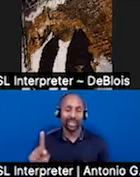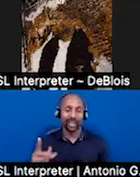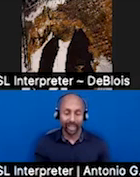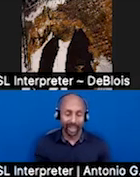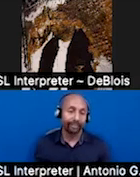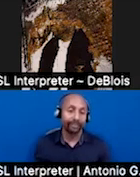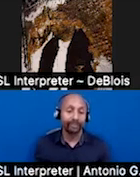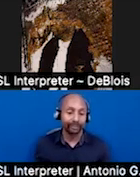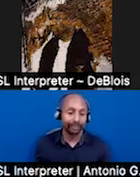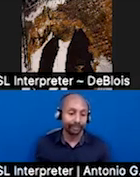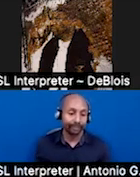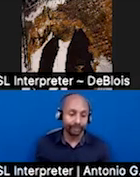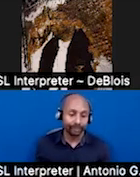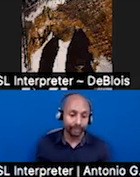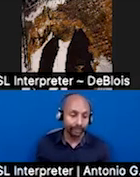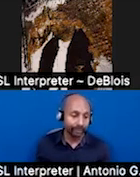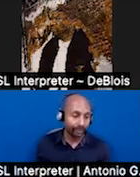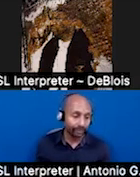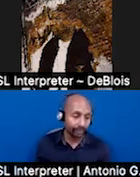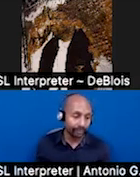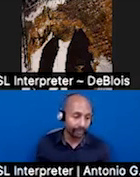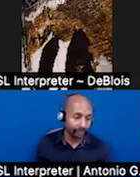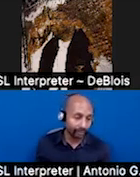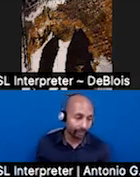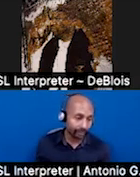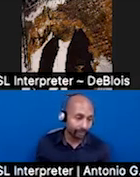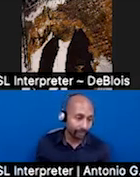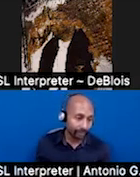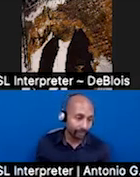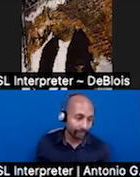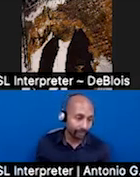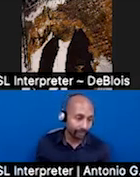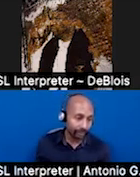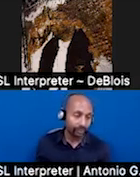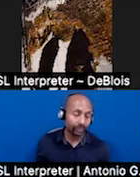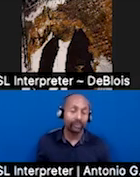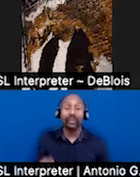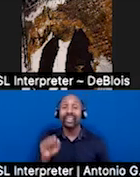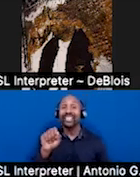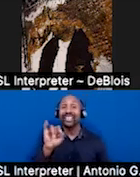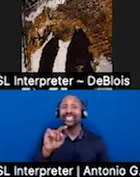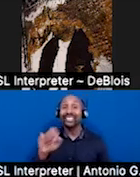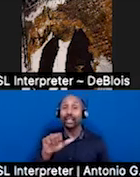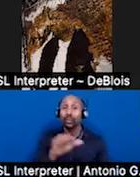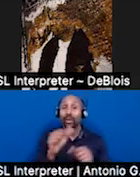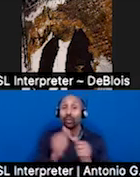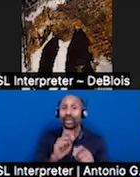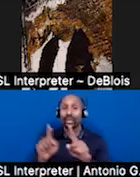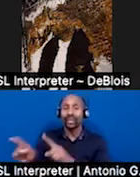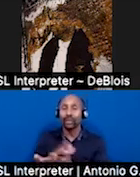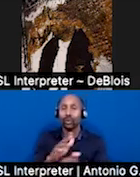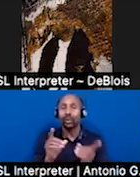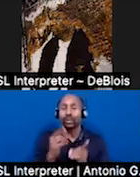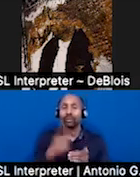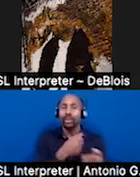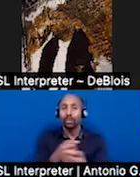that's working with school districts to develop a framework that supports the districts in better coordinating across